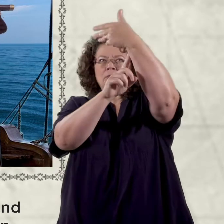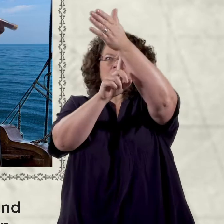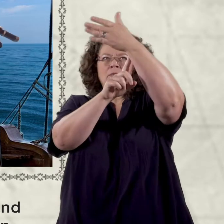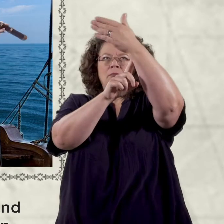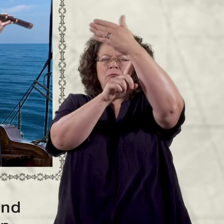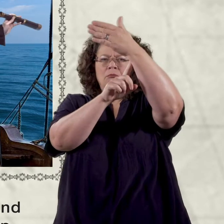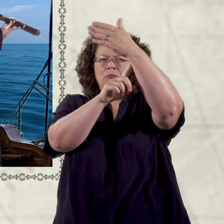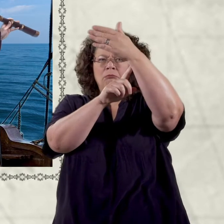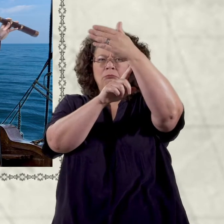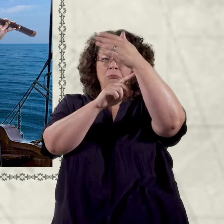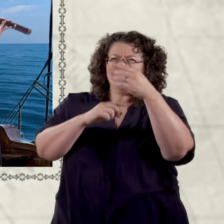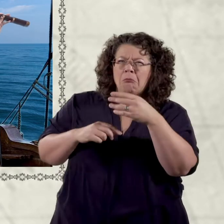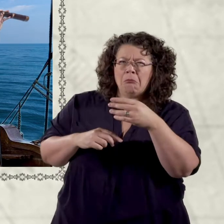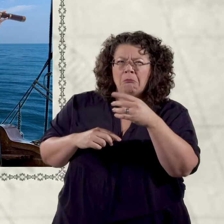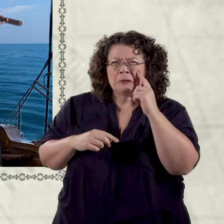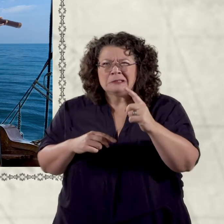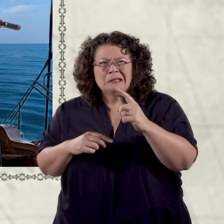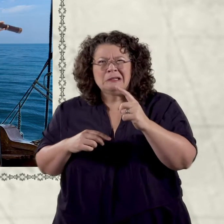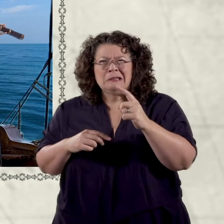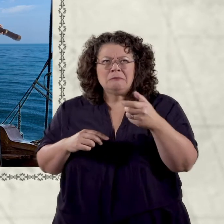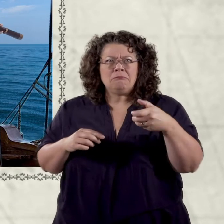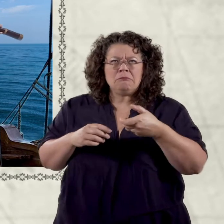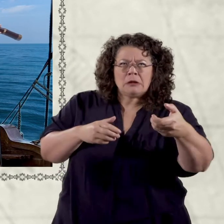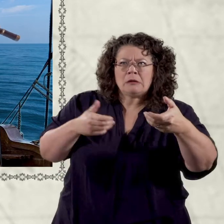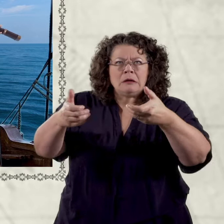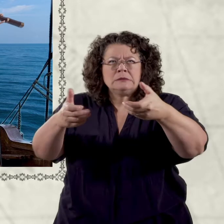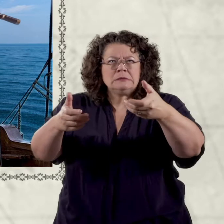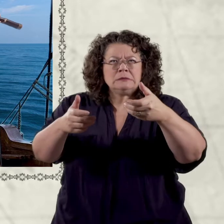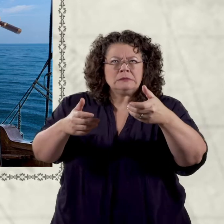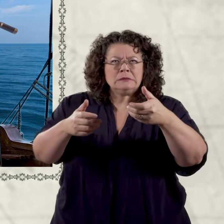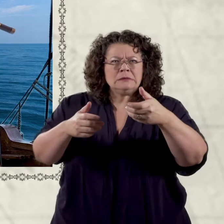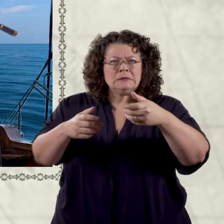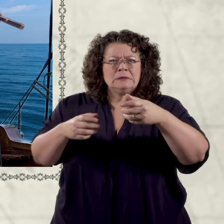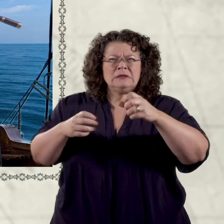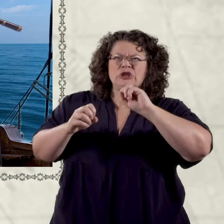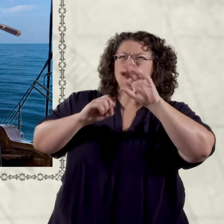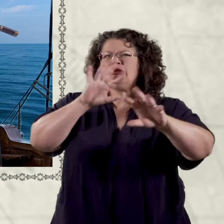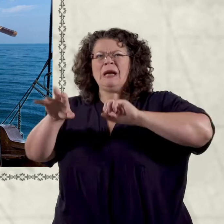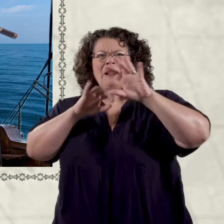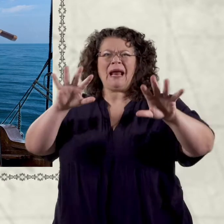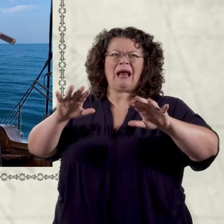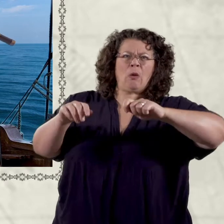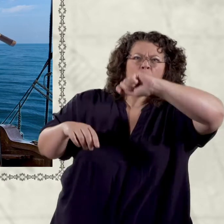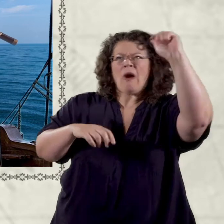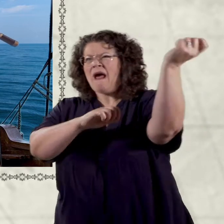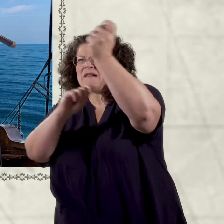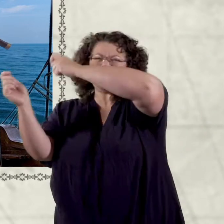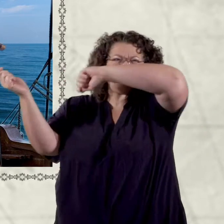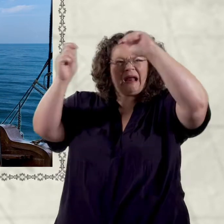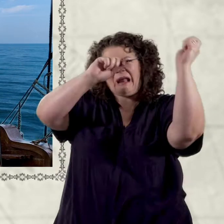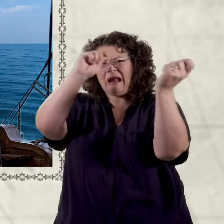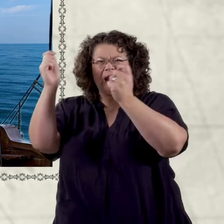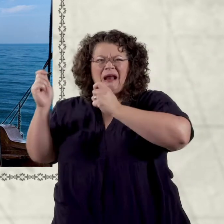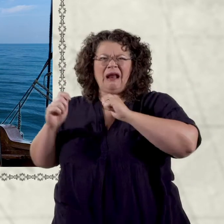ship. I can see men. They're screaming and they're waving their swords like this.